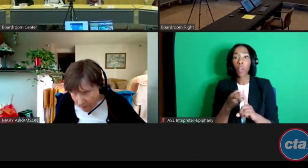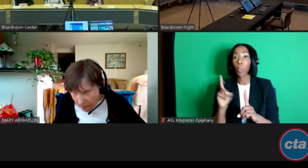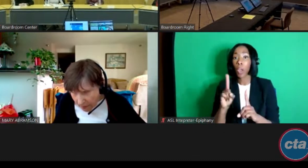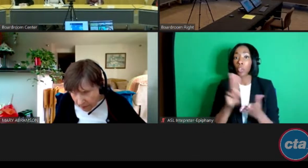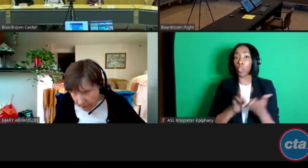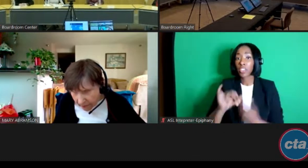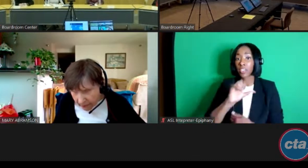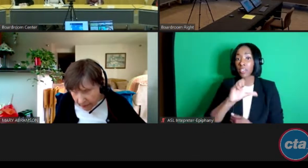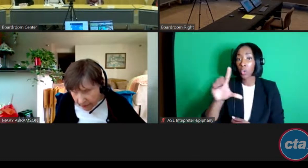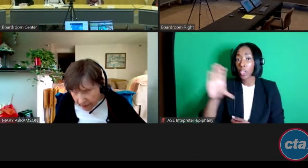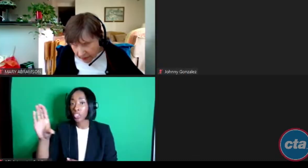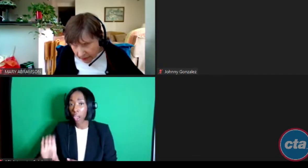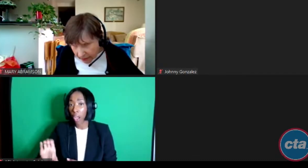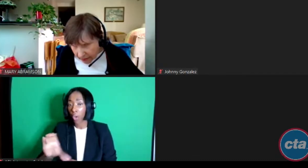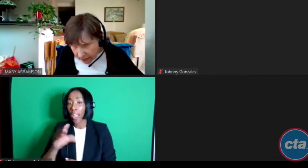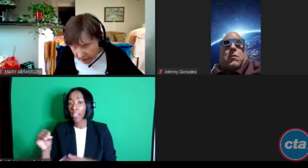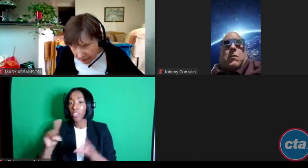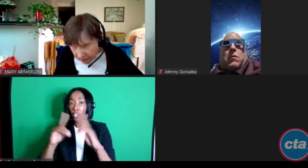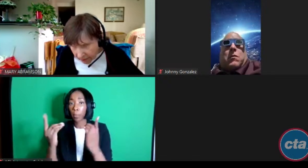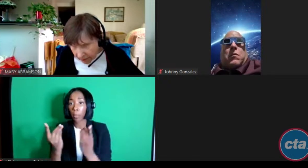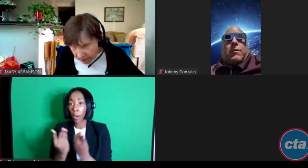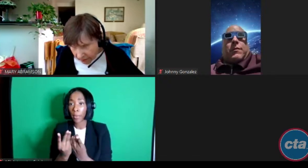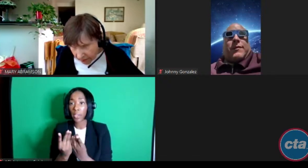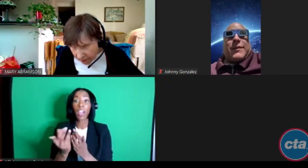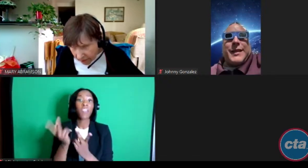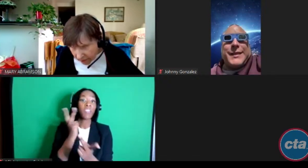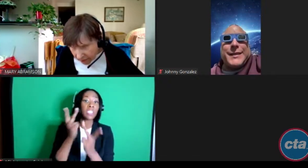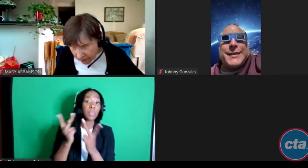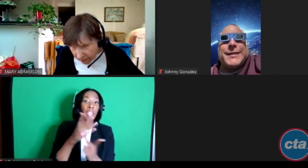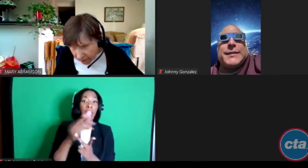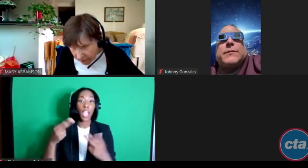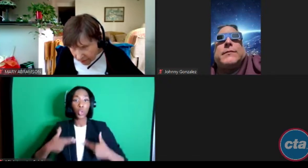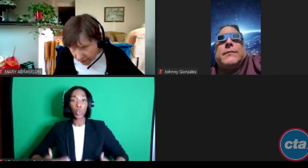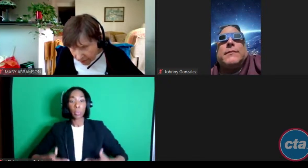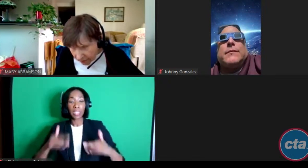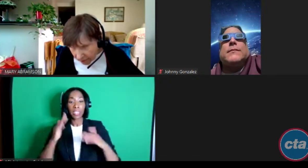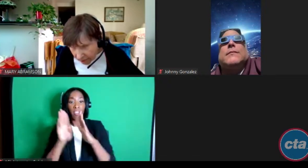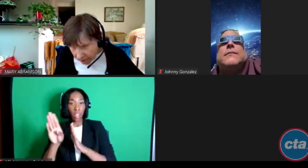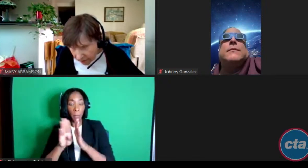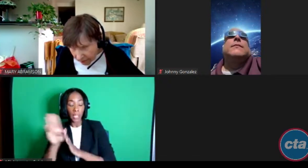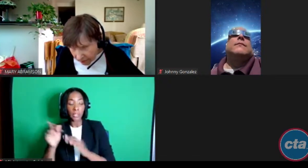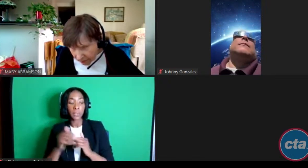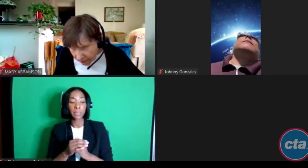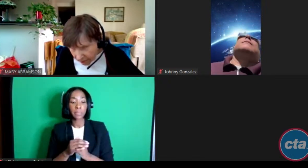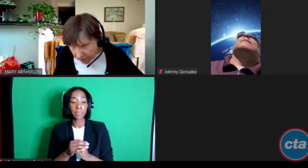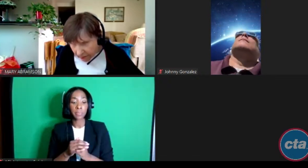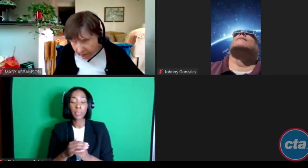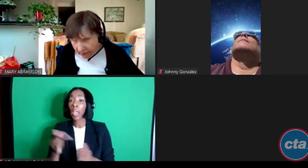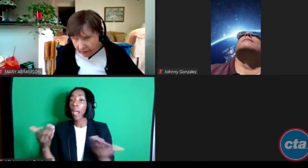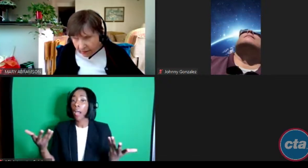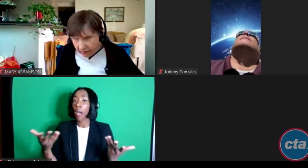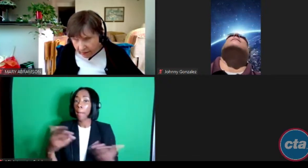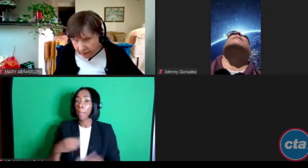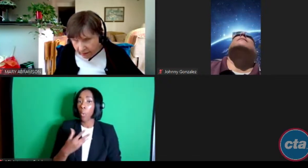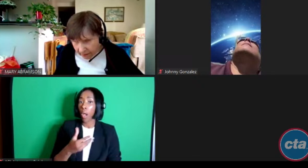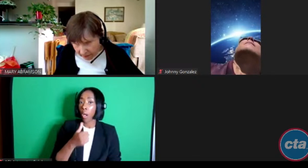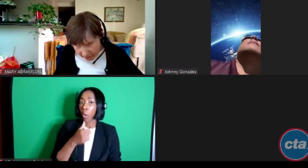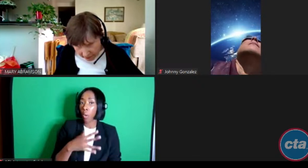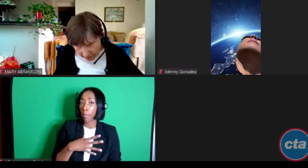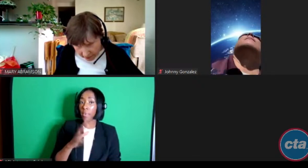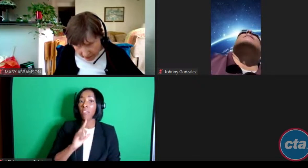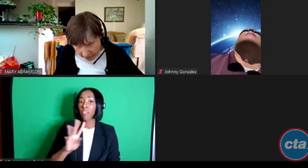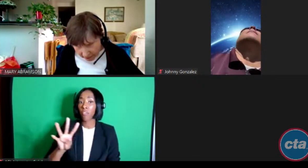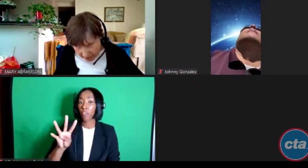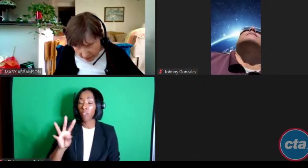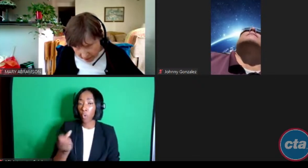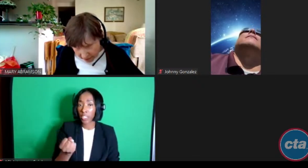of Illinois in Chicago in the Department of Disability and Human Development. I'm a white woman in her 40s